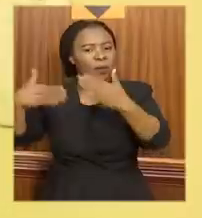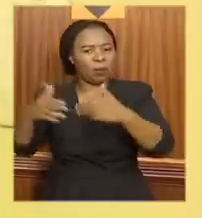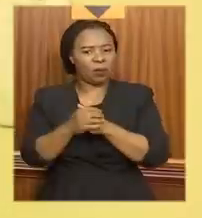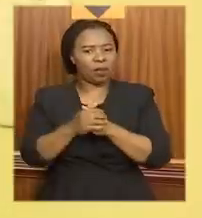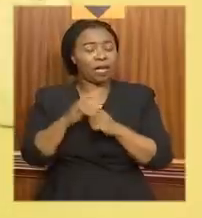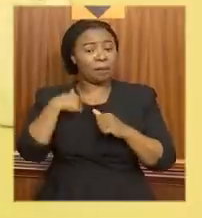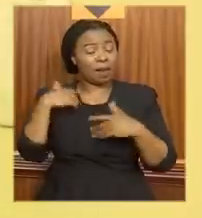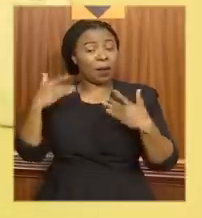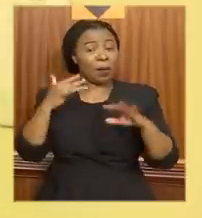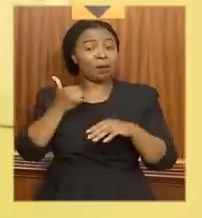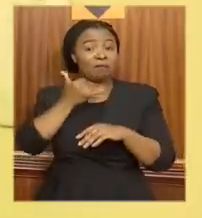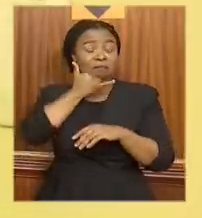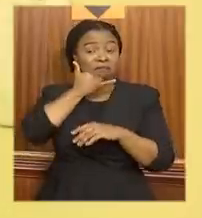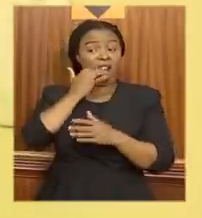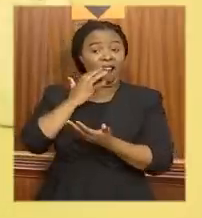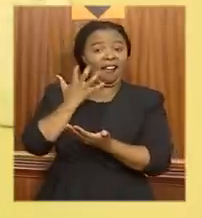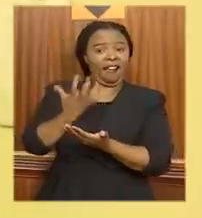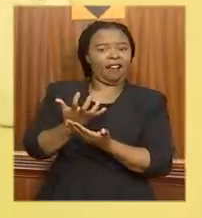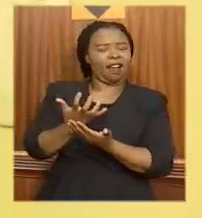have.